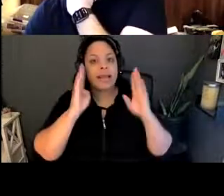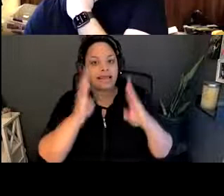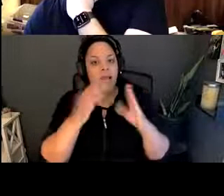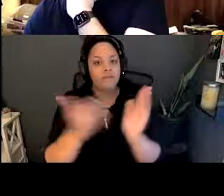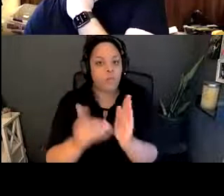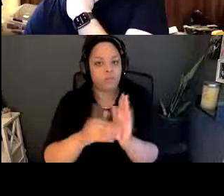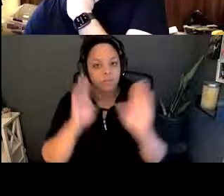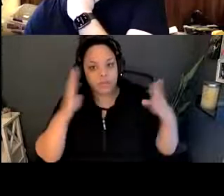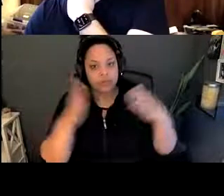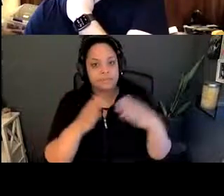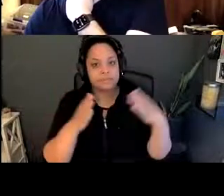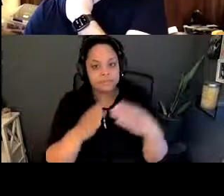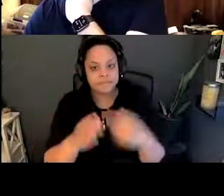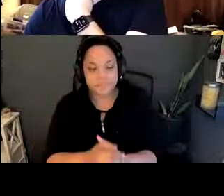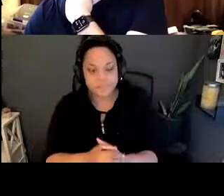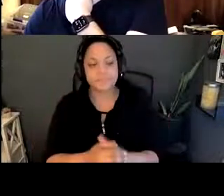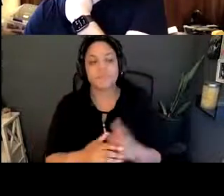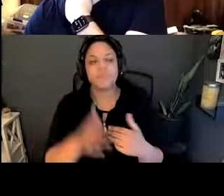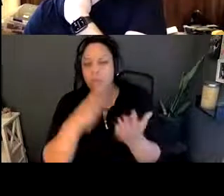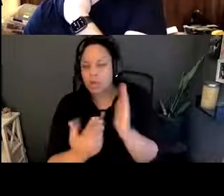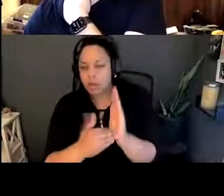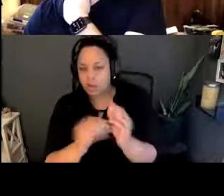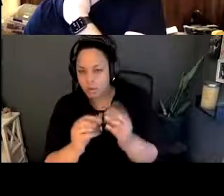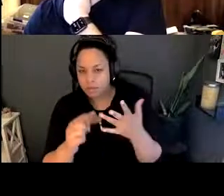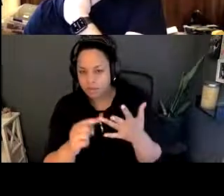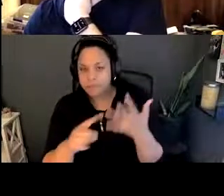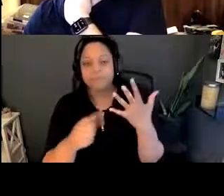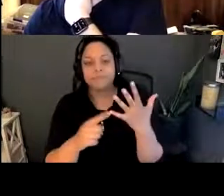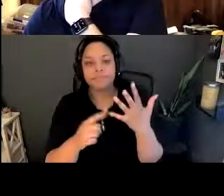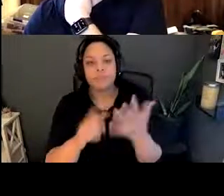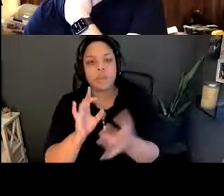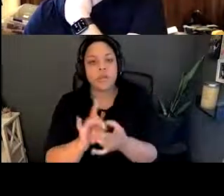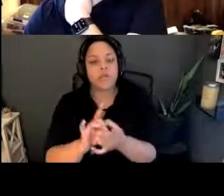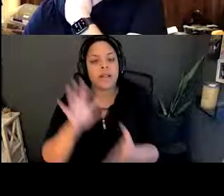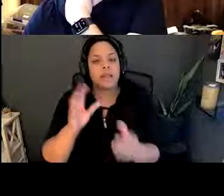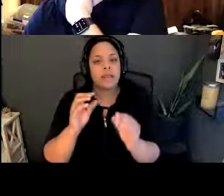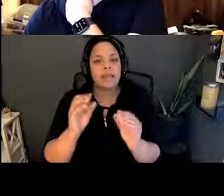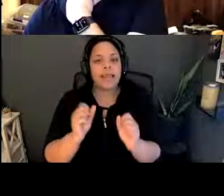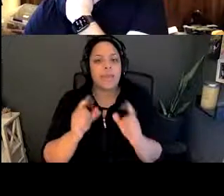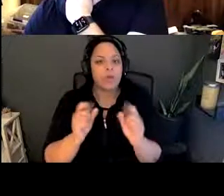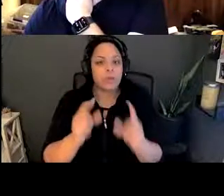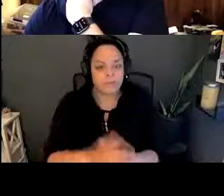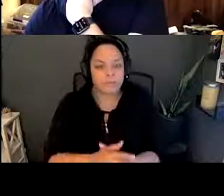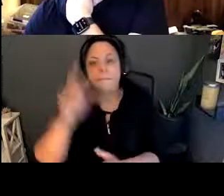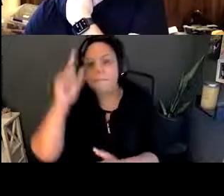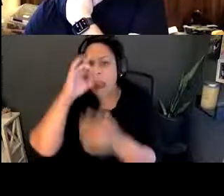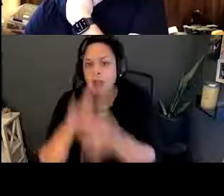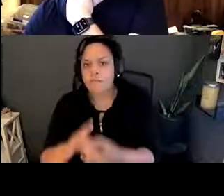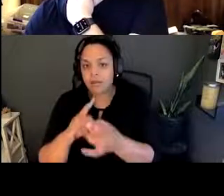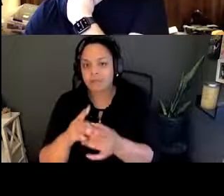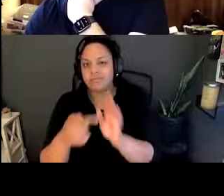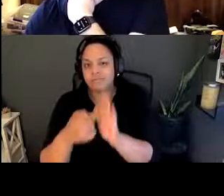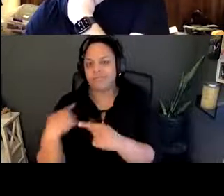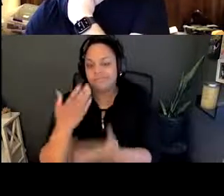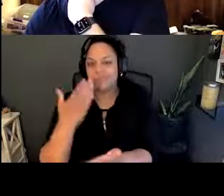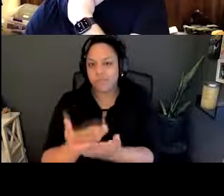that. And then reducing impulsivity. And we'll talk about how mindfulness does that. There's a number of studies now that show compelling